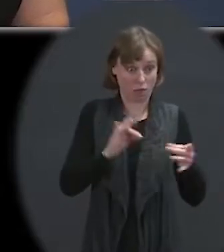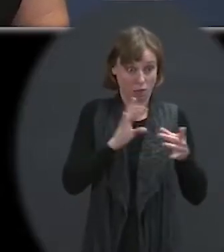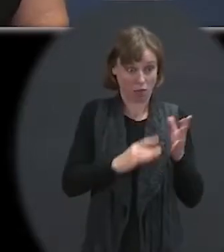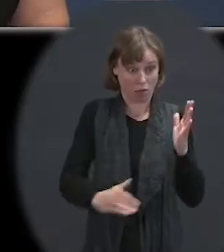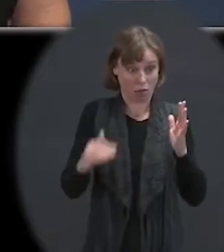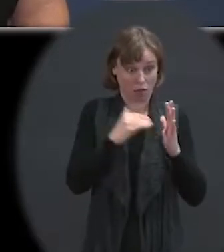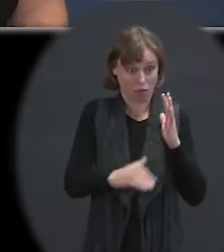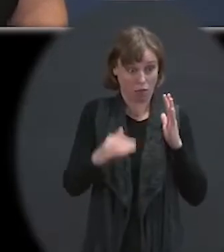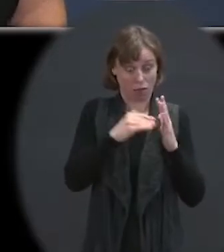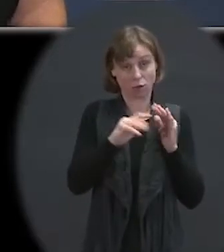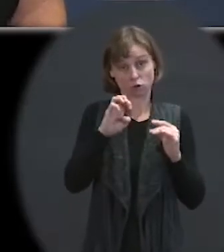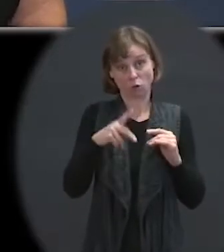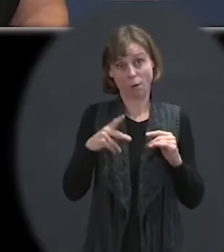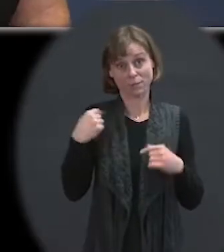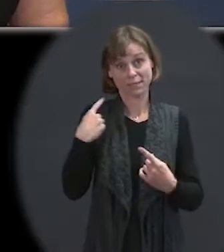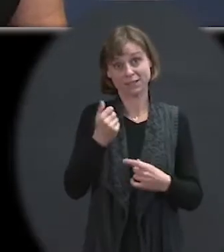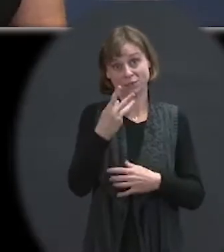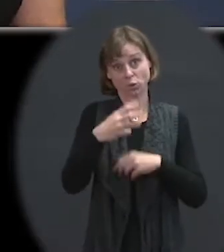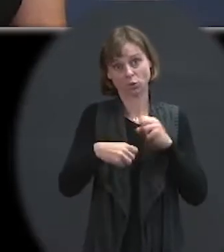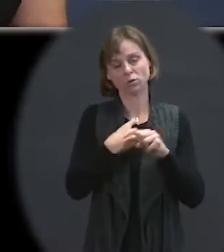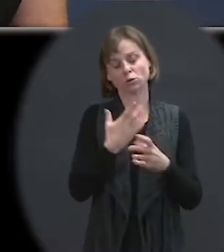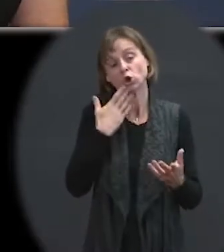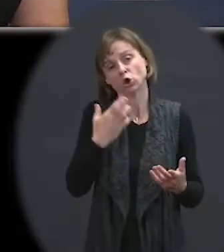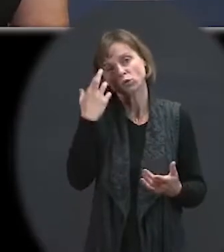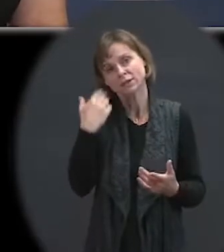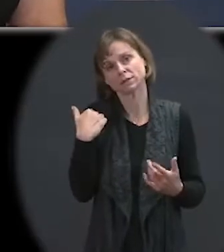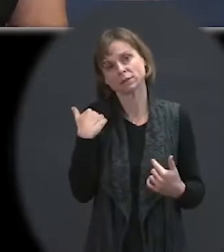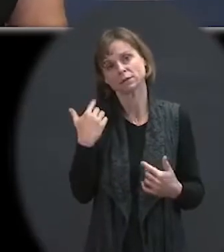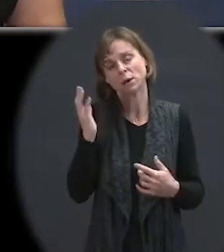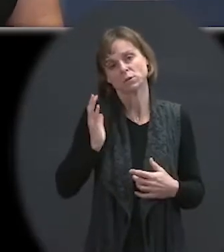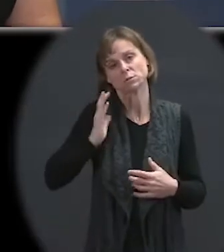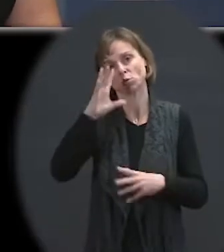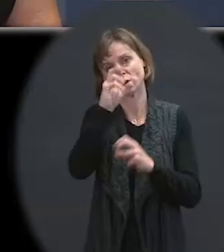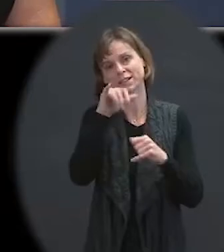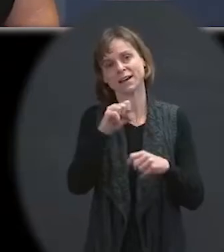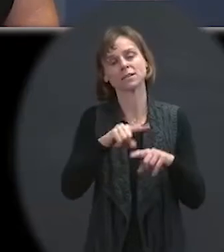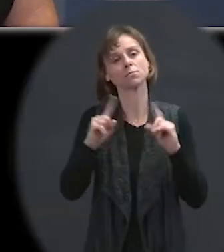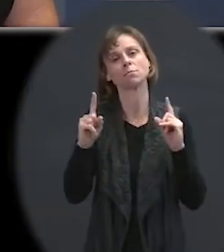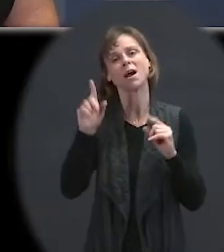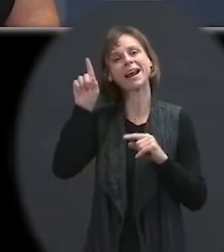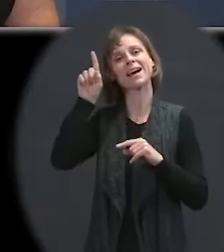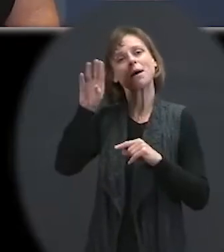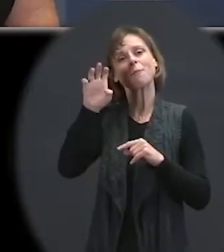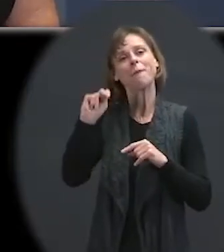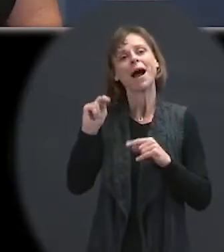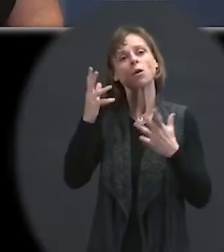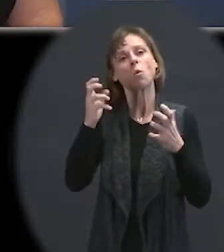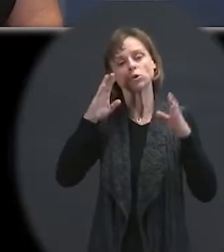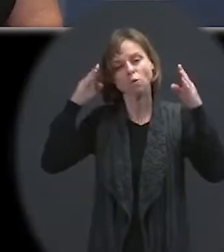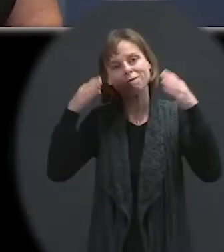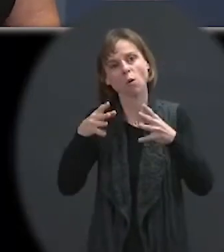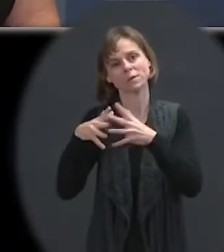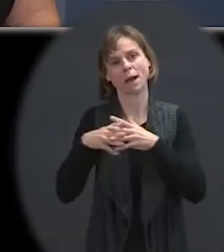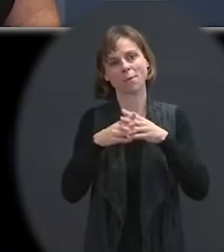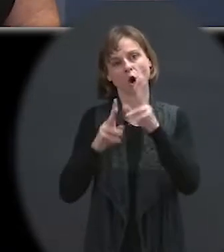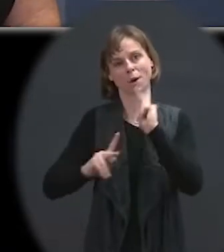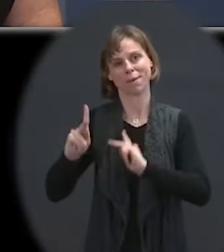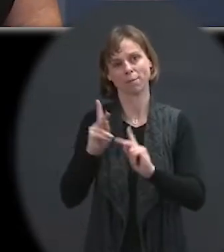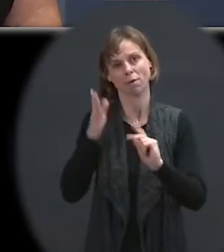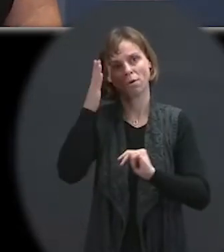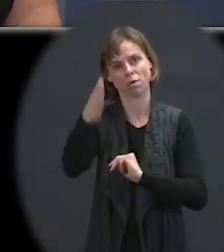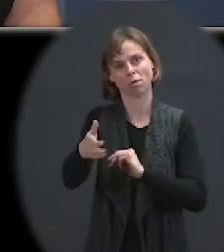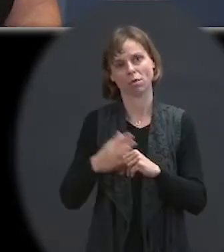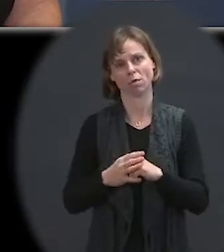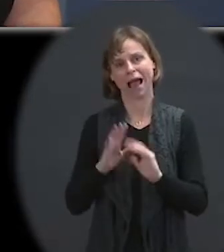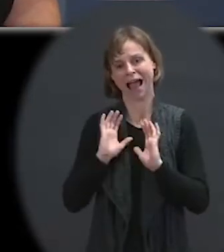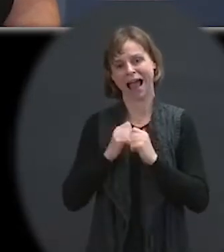years. I guess for good reason, he was president, and that his view is we're going to spend the time focusing about the American people and our objectives to